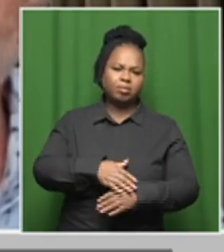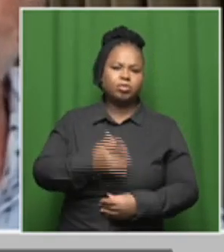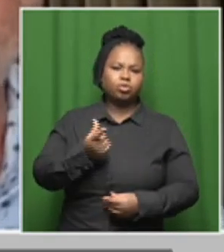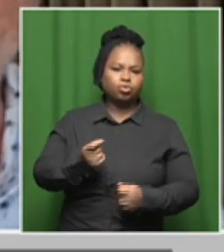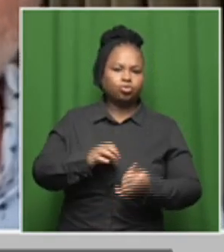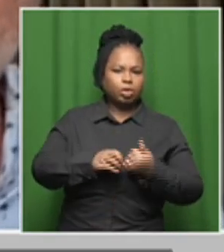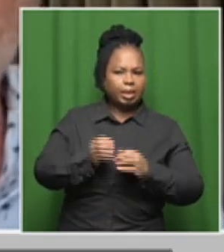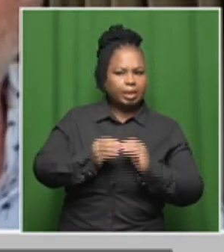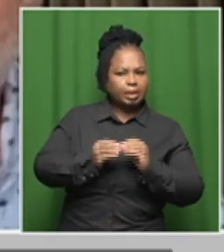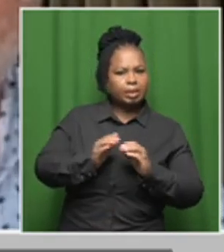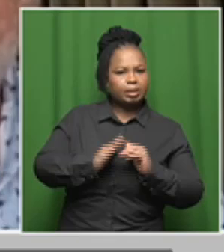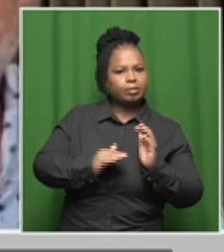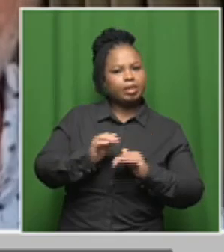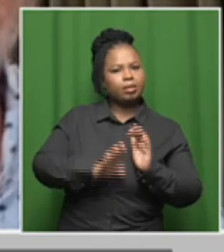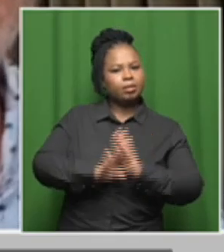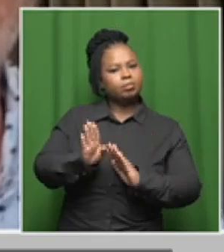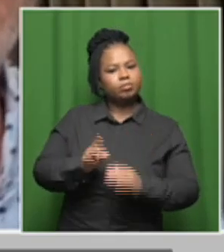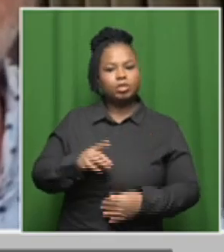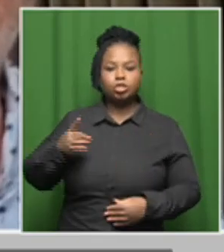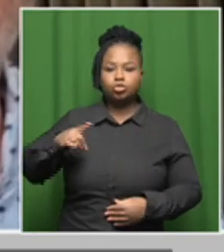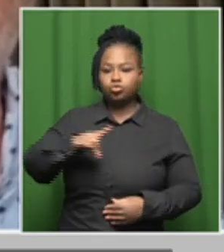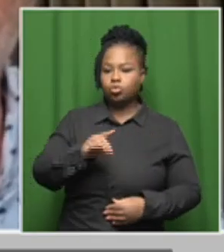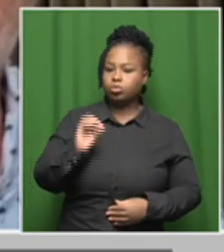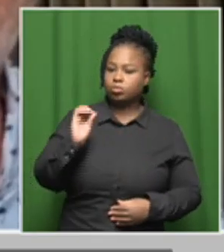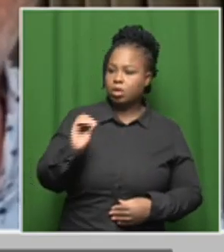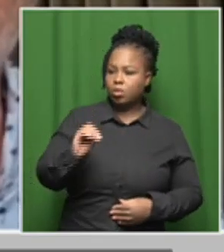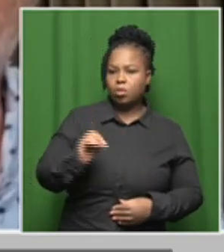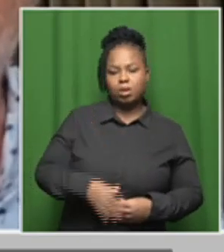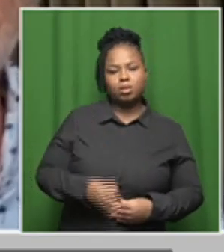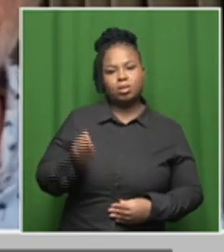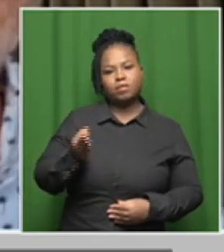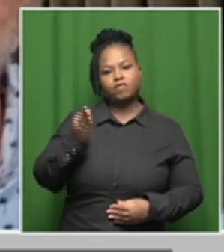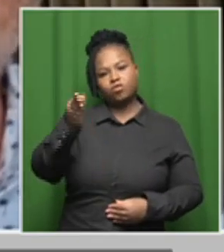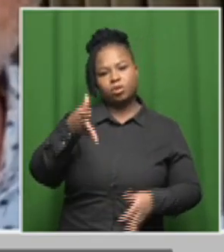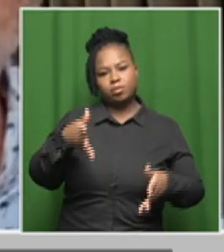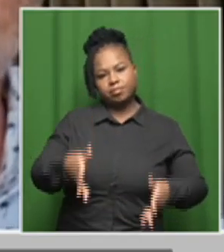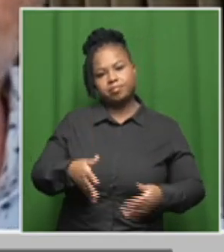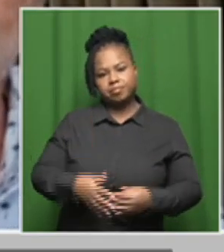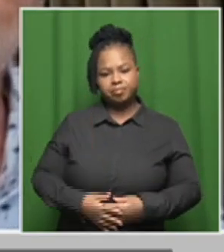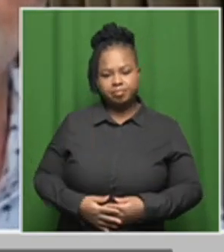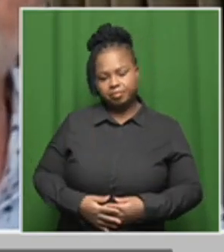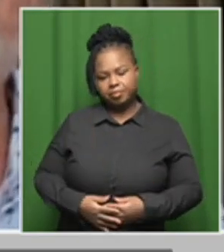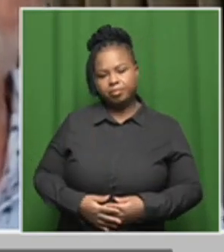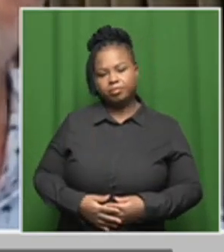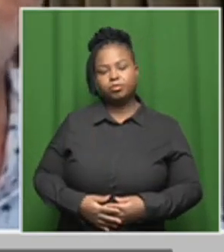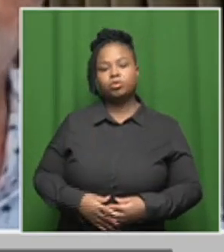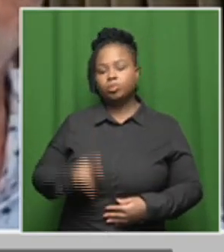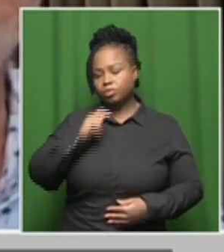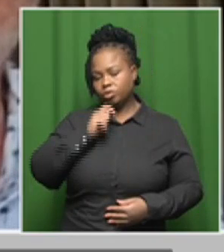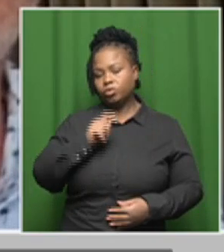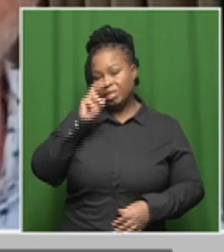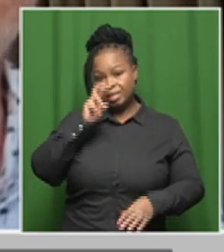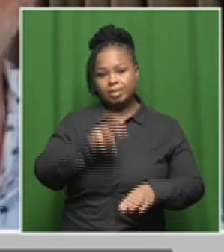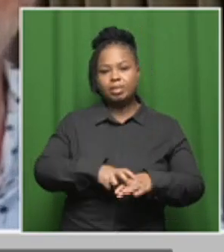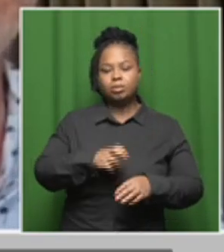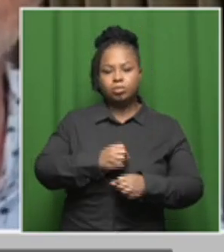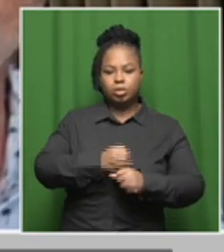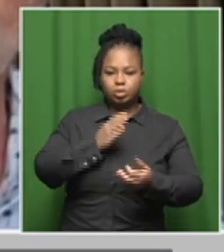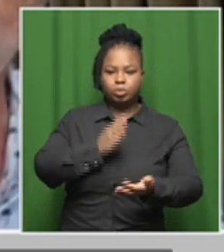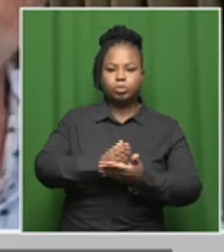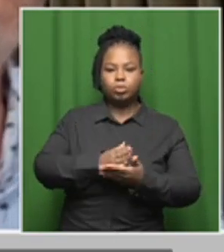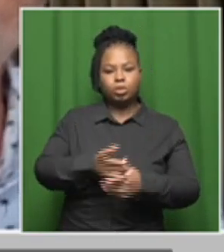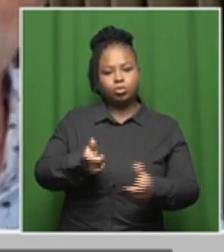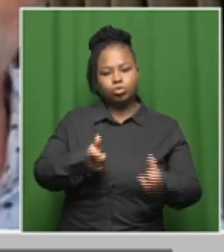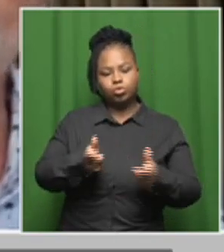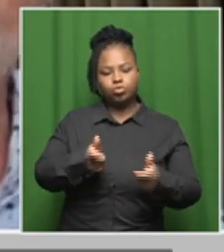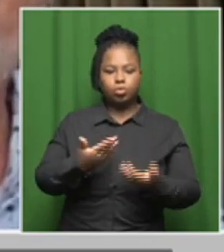And drones are here. The drones are the future, and the future is here. So they really do need to be able to make sure that they can control